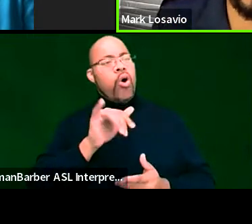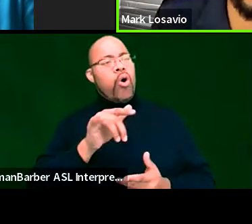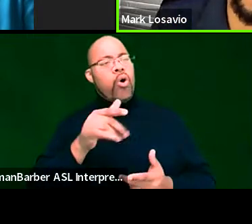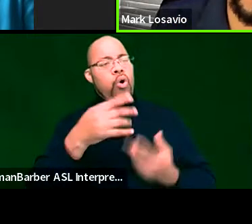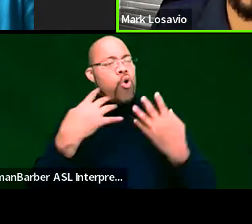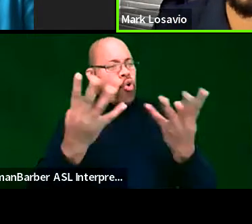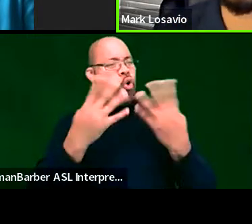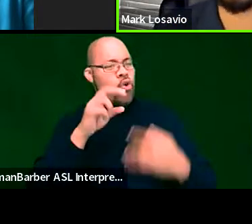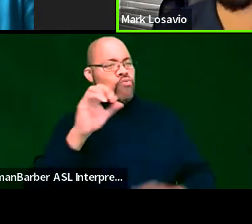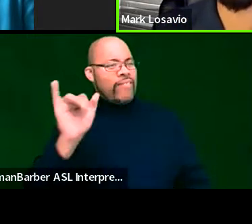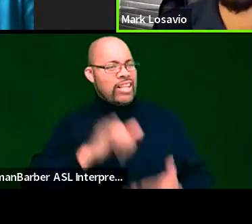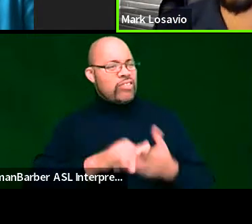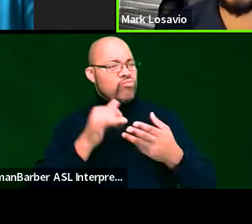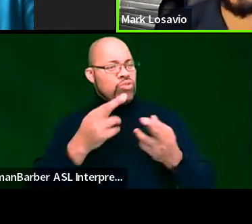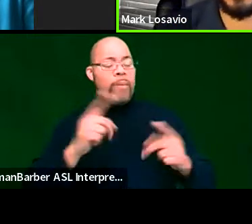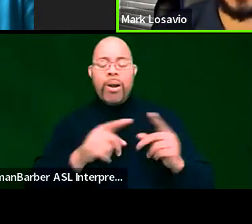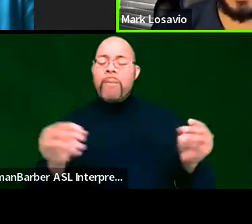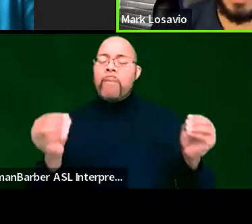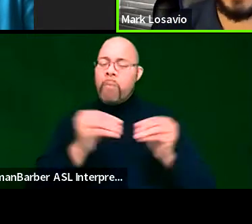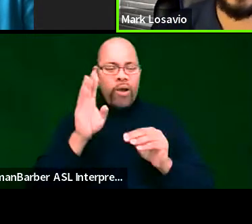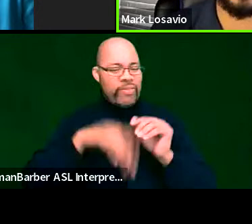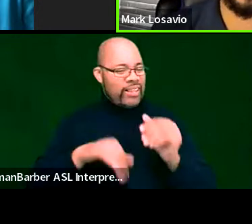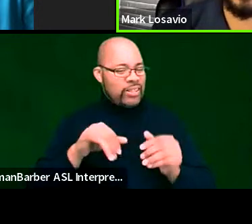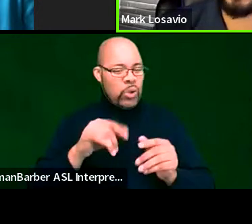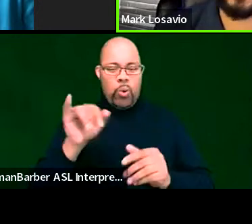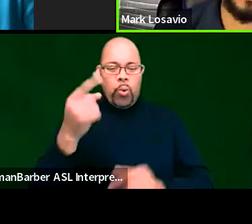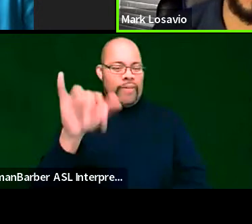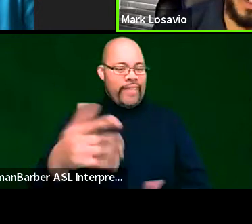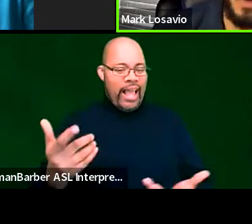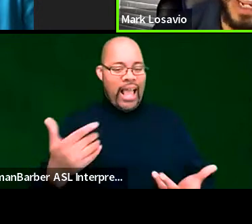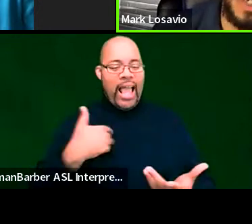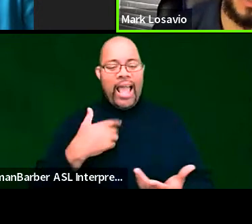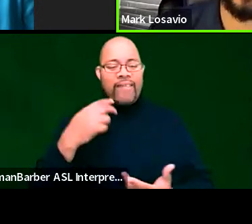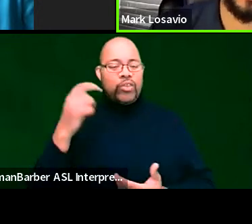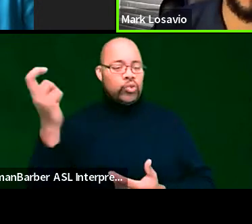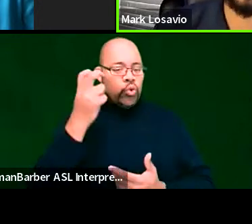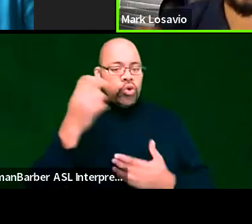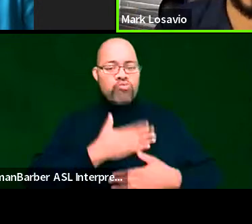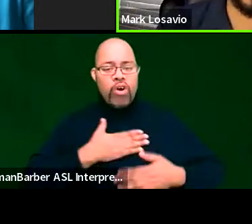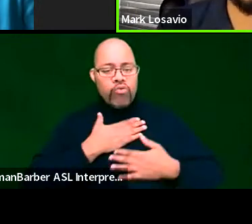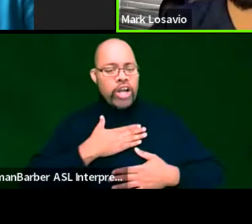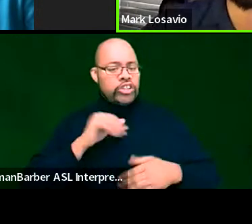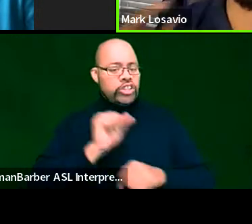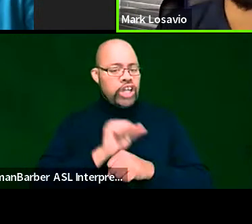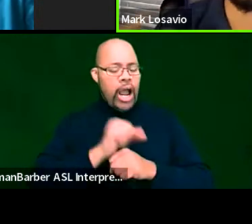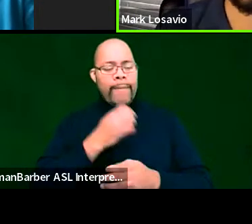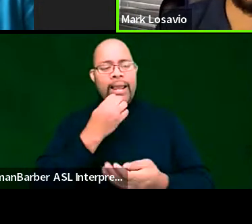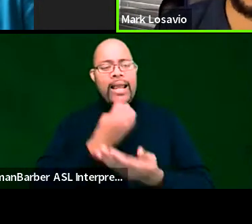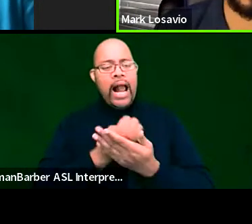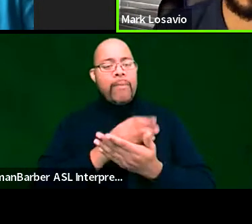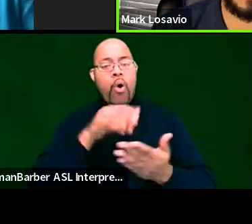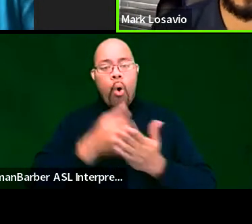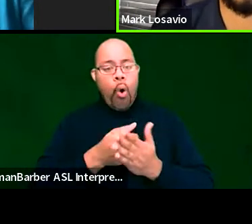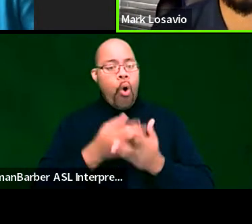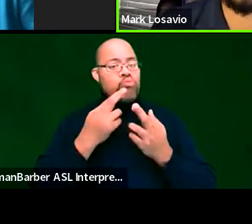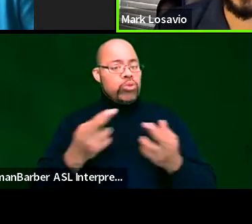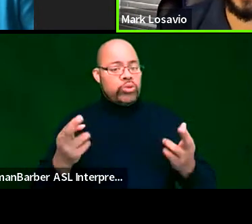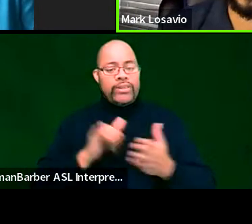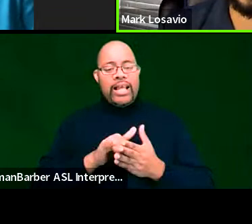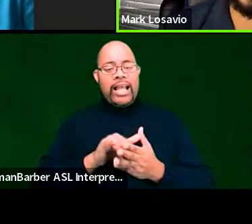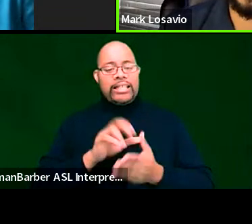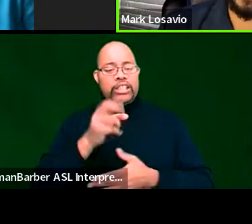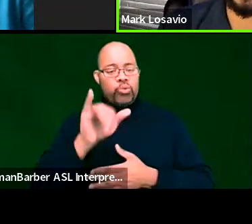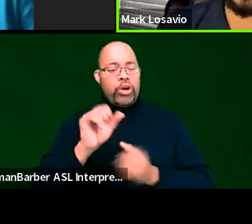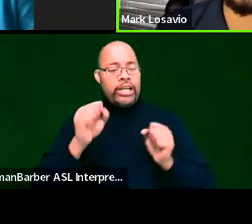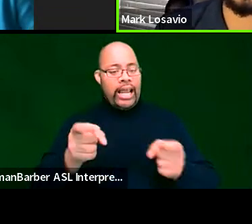coral reef, that's the resource. But there's more to it than that. There's tourism, recreation, jobs, economy, like those are all resources right. that sanctuaries can